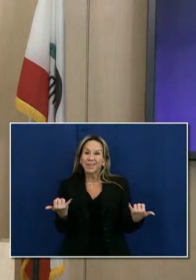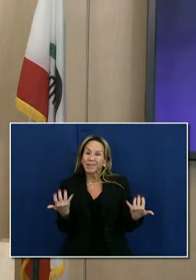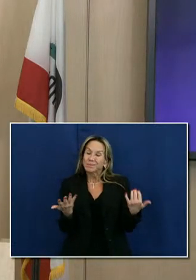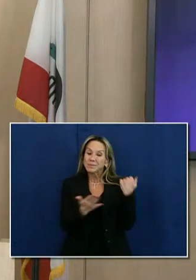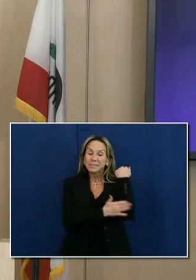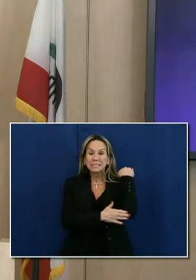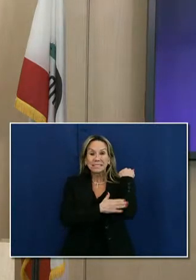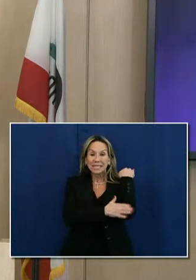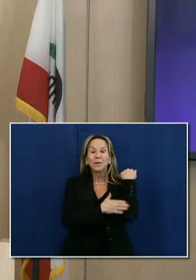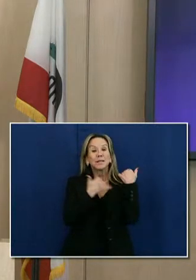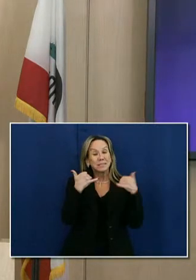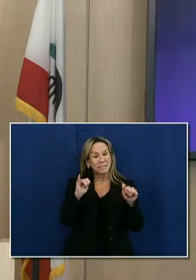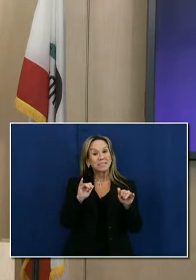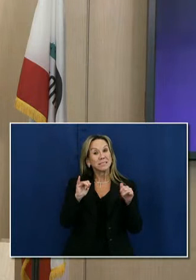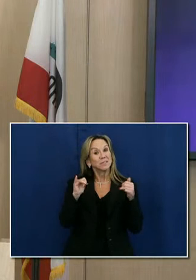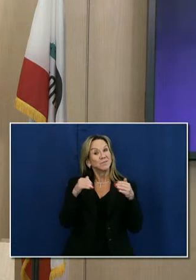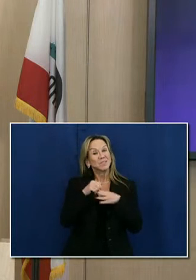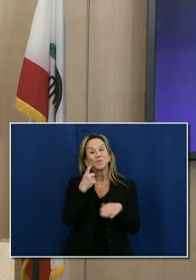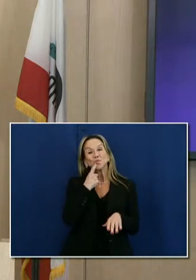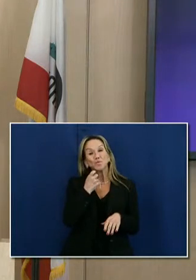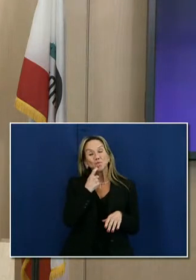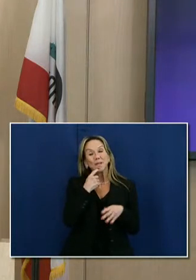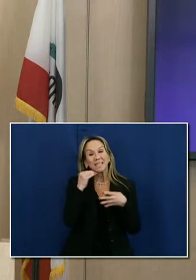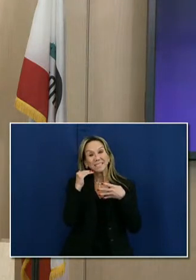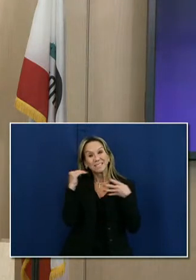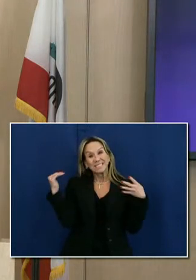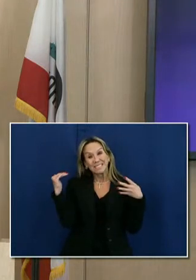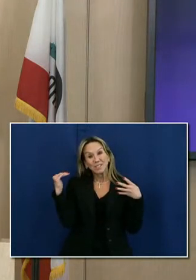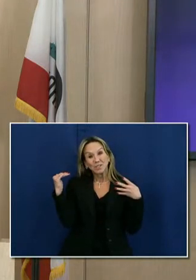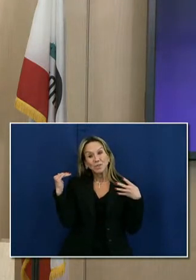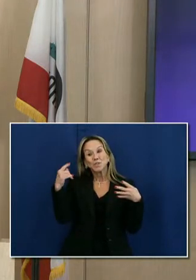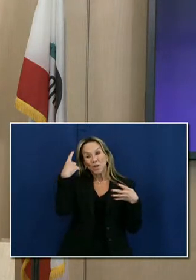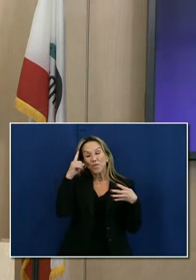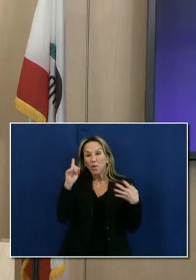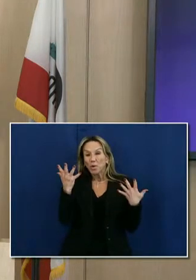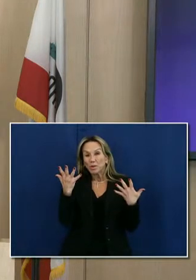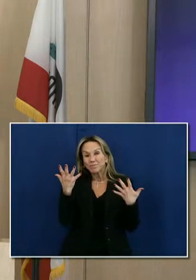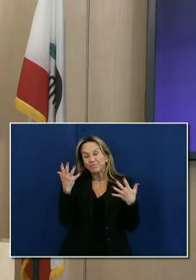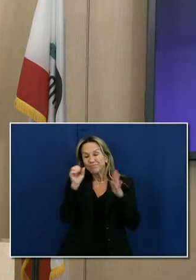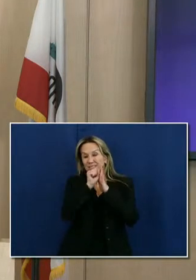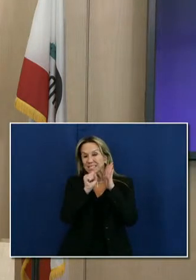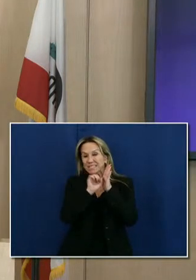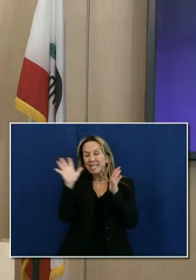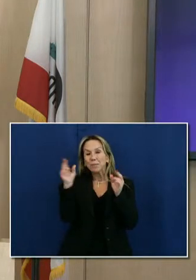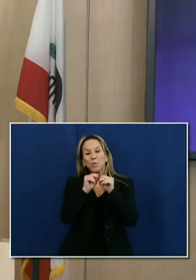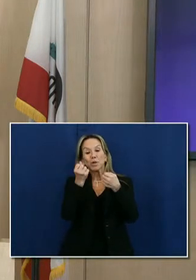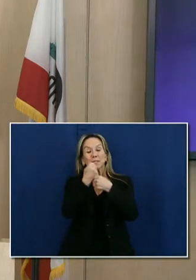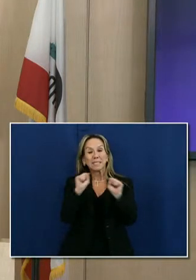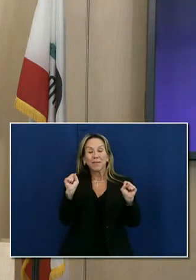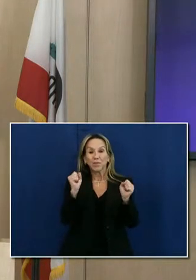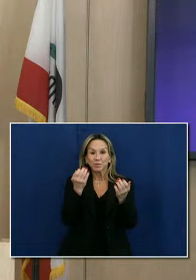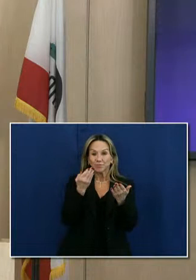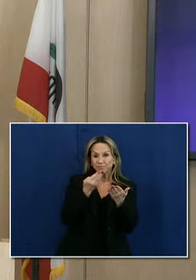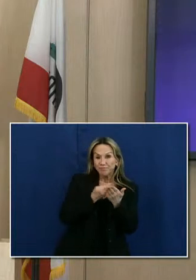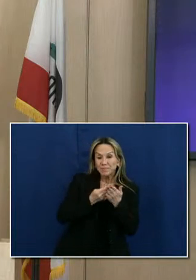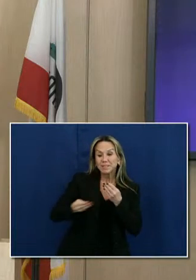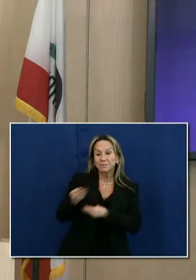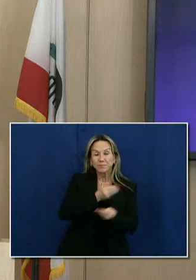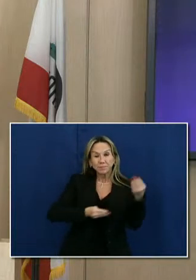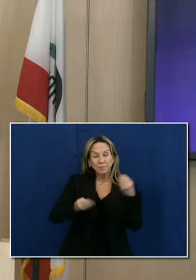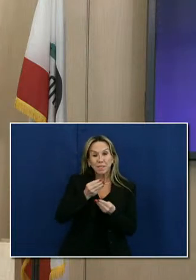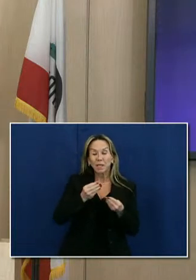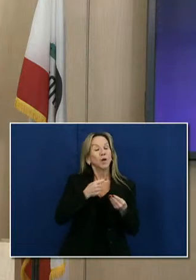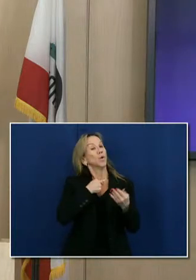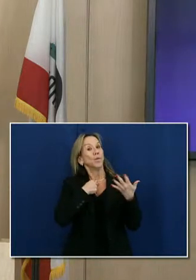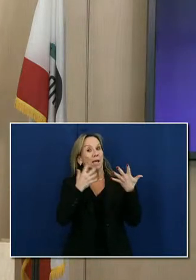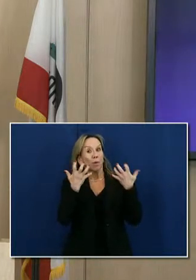Diego remains in the red tier on the state's blueprint for a safer economy. Our success in maintaining that